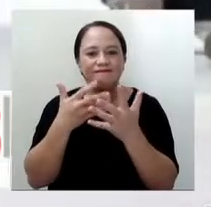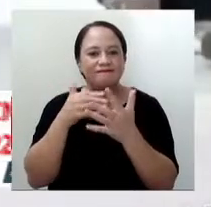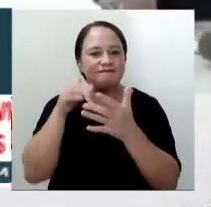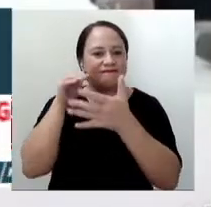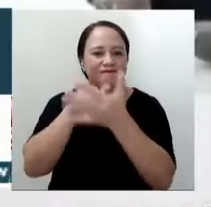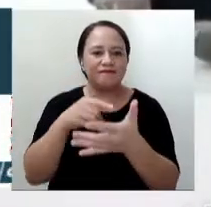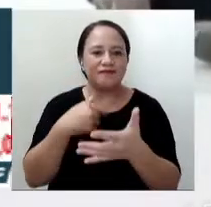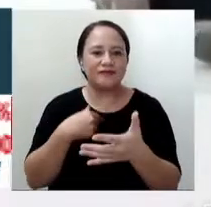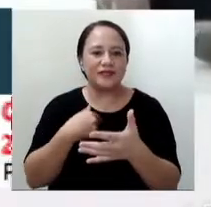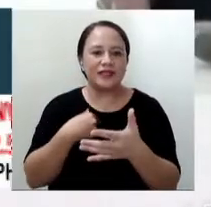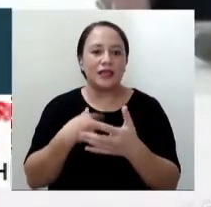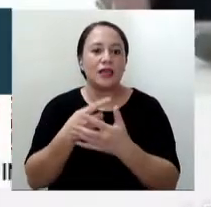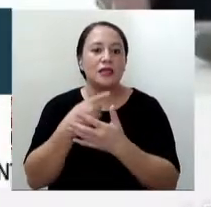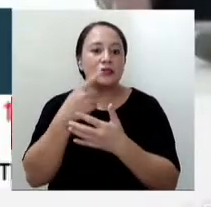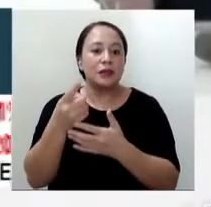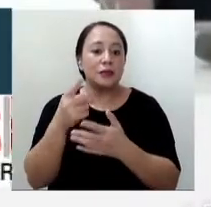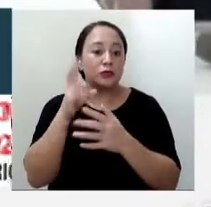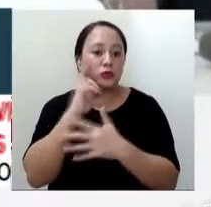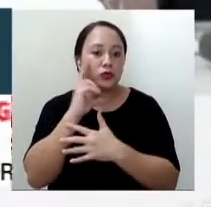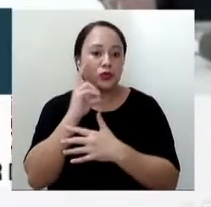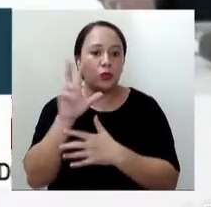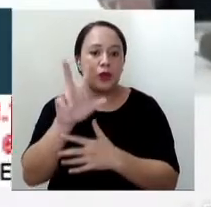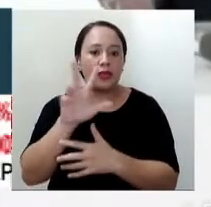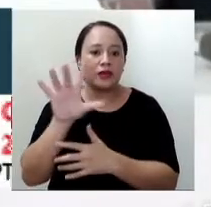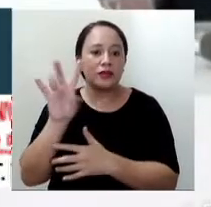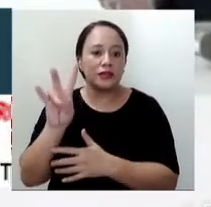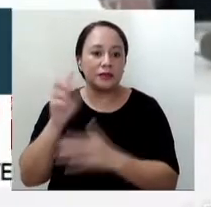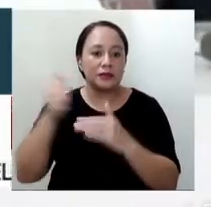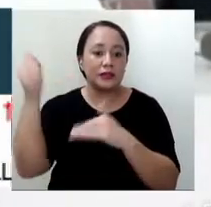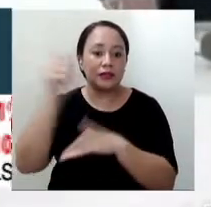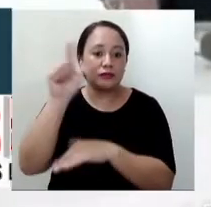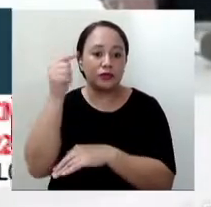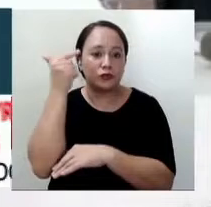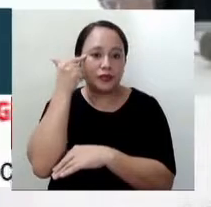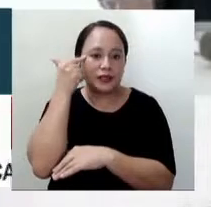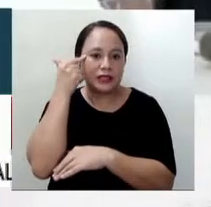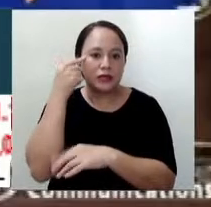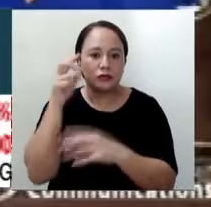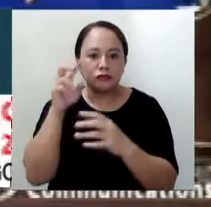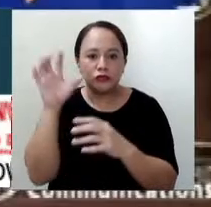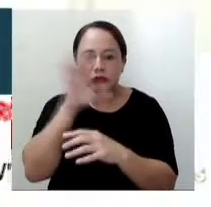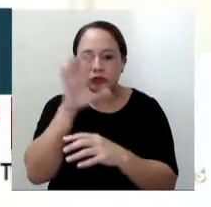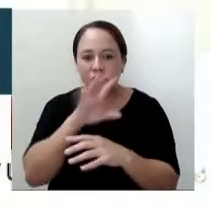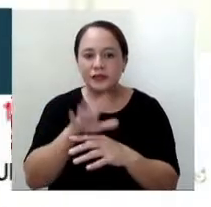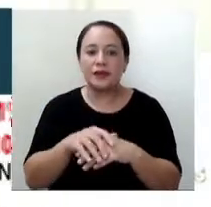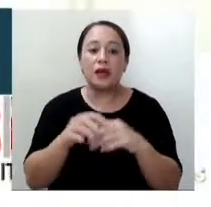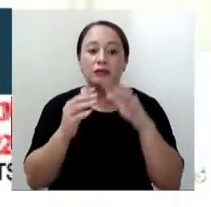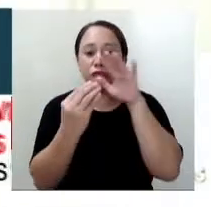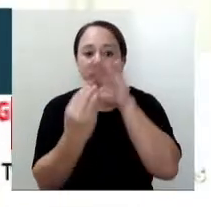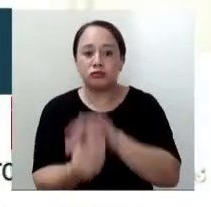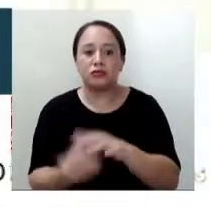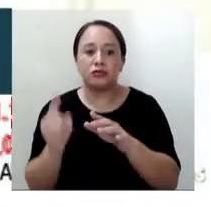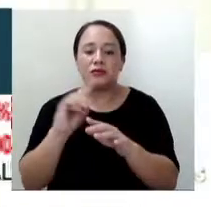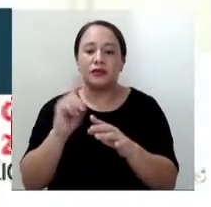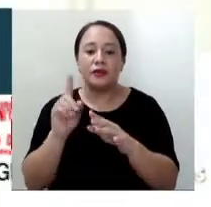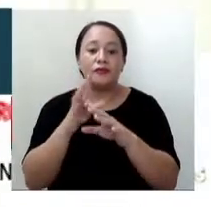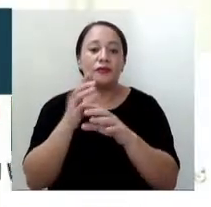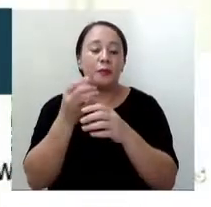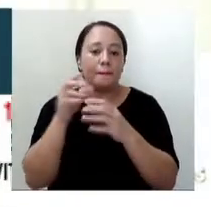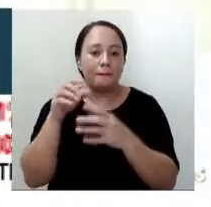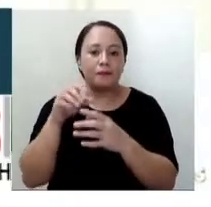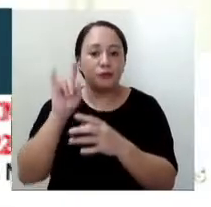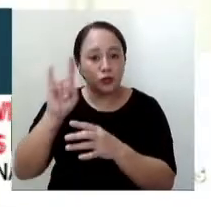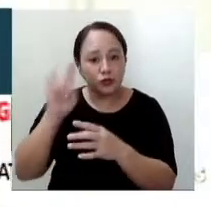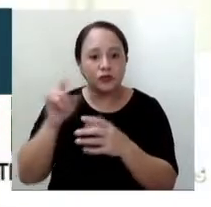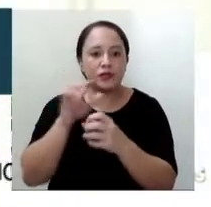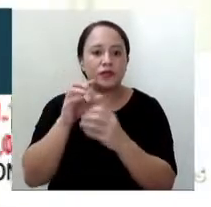Borders named Duterte as one of the 37 heads of government who cracked down on press freedom. It said Duterte waged